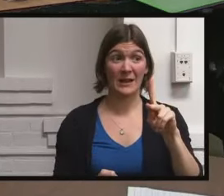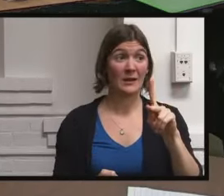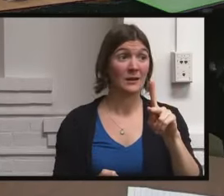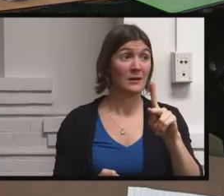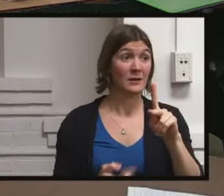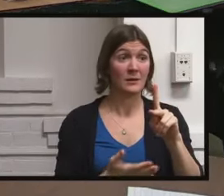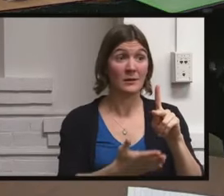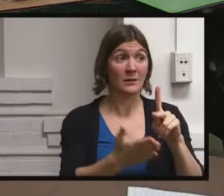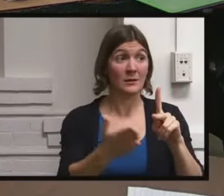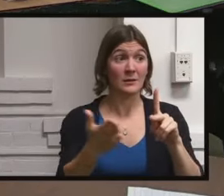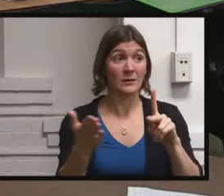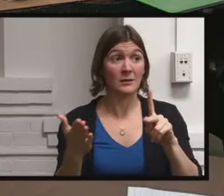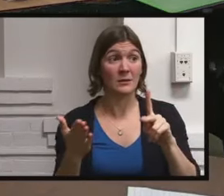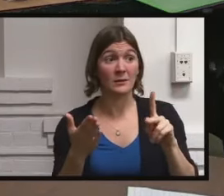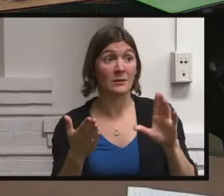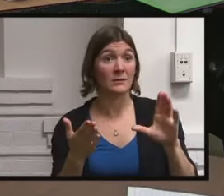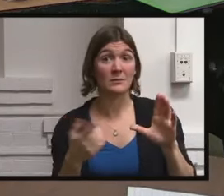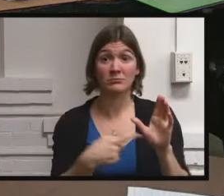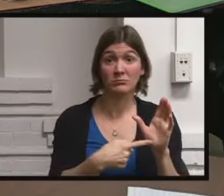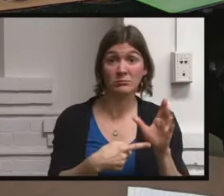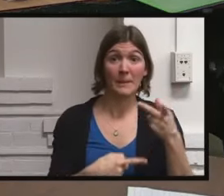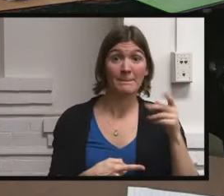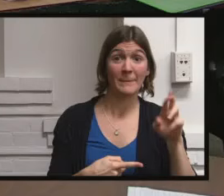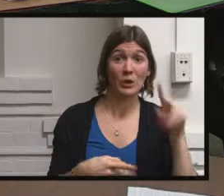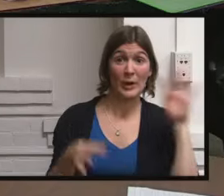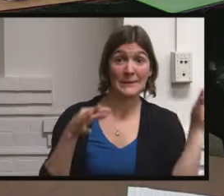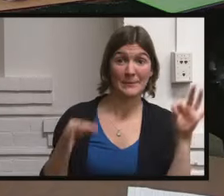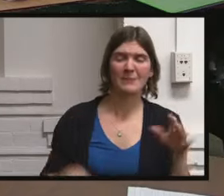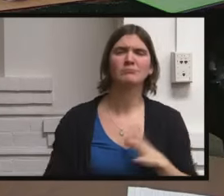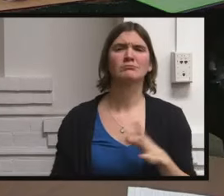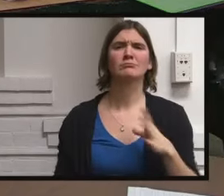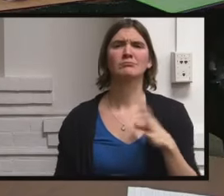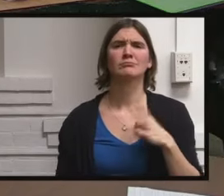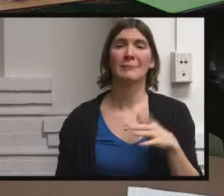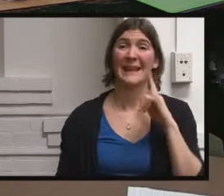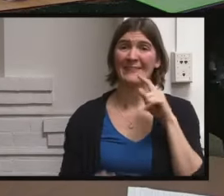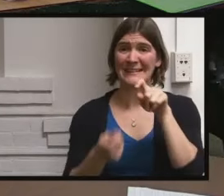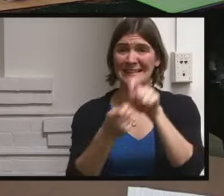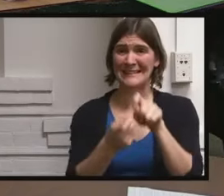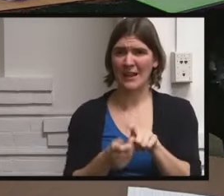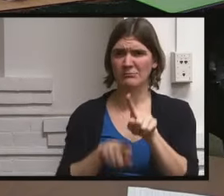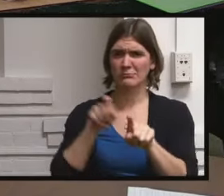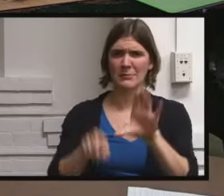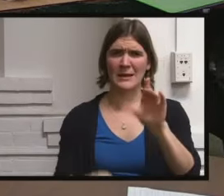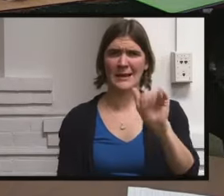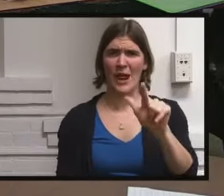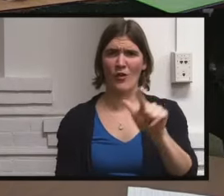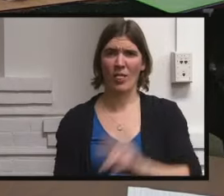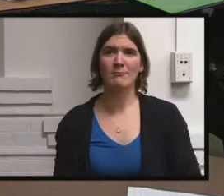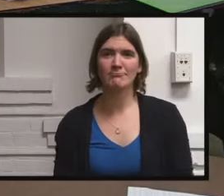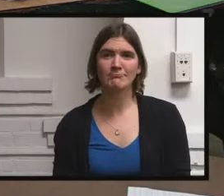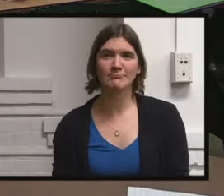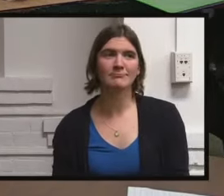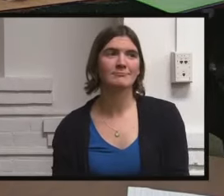Are you going to take this, or Carol can explain a little bit? I'll go ahead and briefly describe it, and if you have any detailed questions, we'll ask Carol to address them.